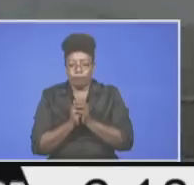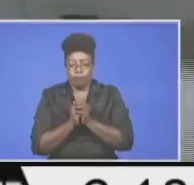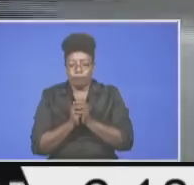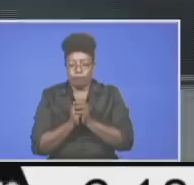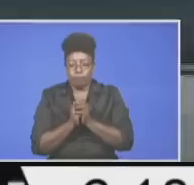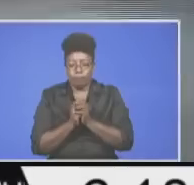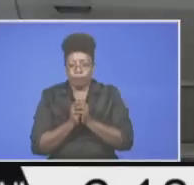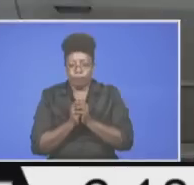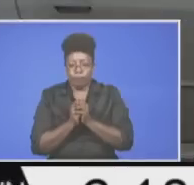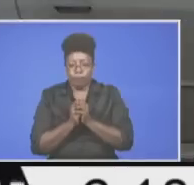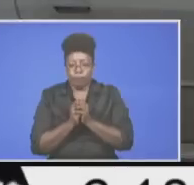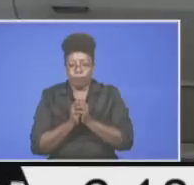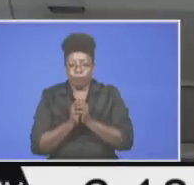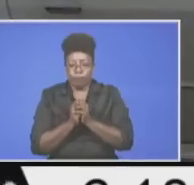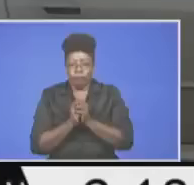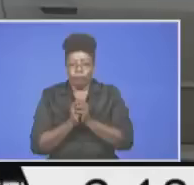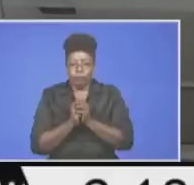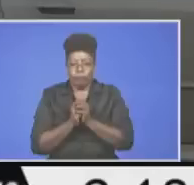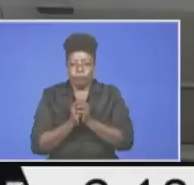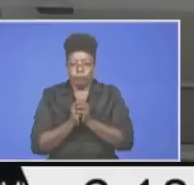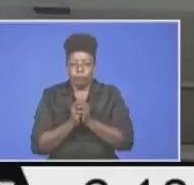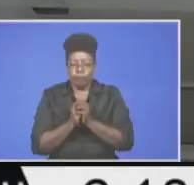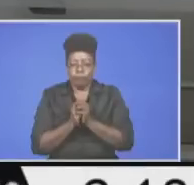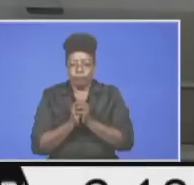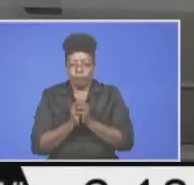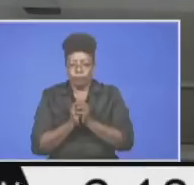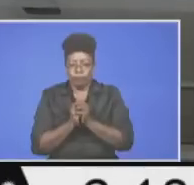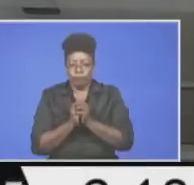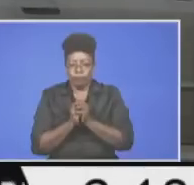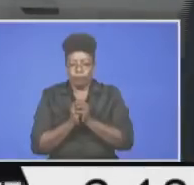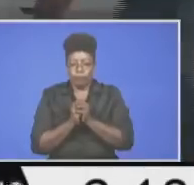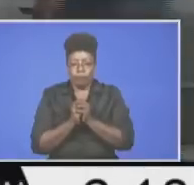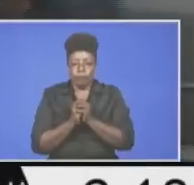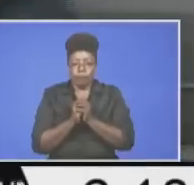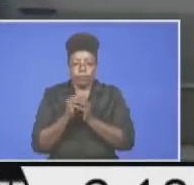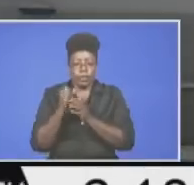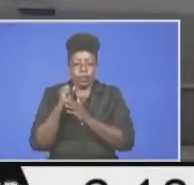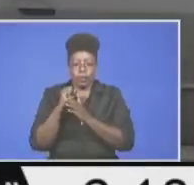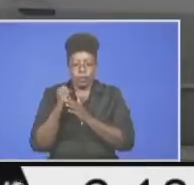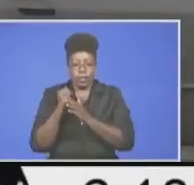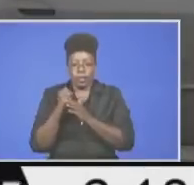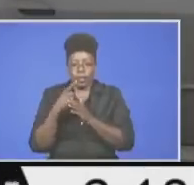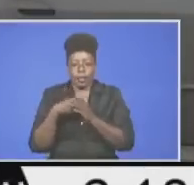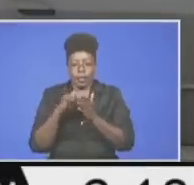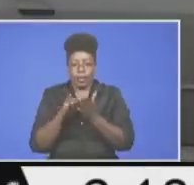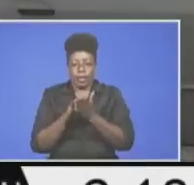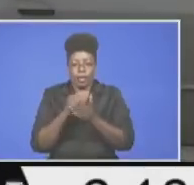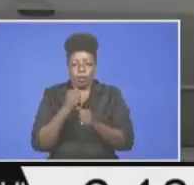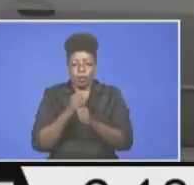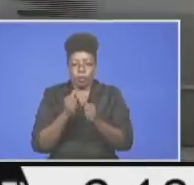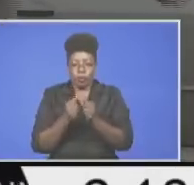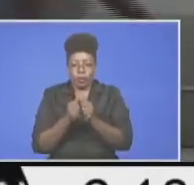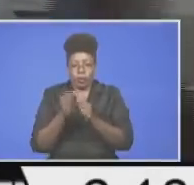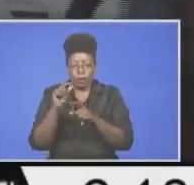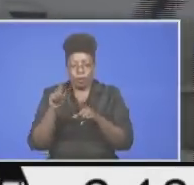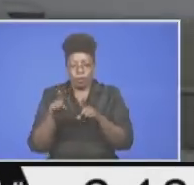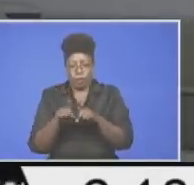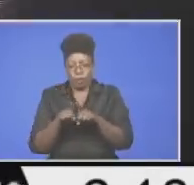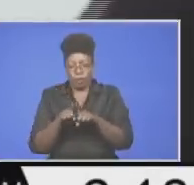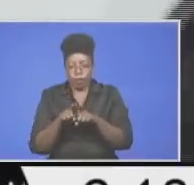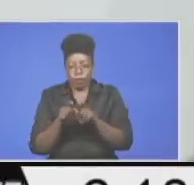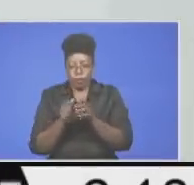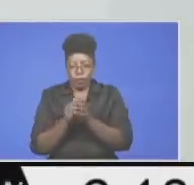whom he claimed has since skipped town and is now in the United States. Before sentencing, Bain begged the court for